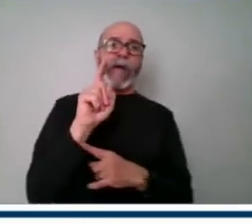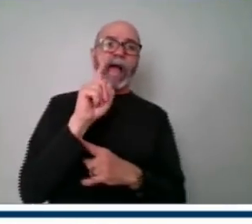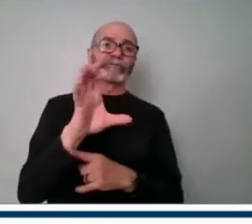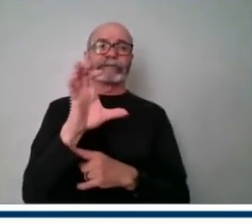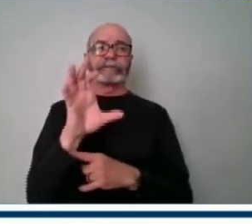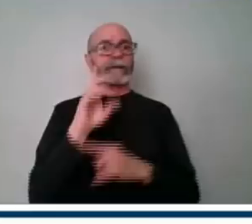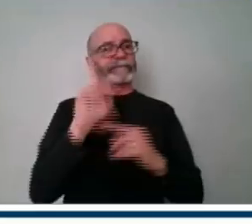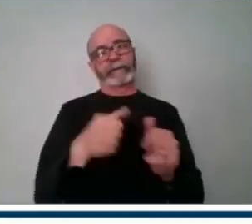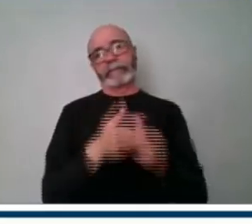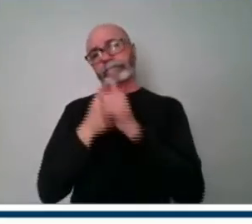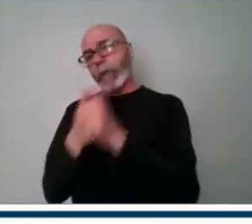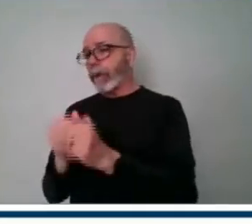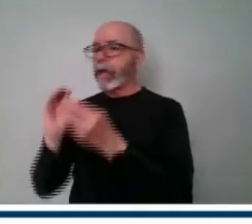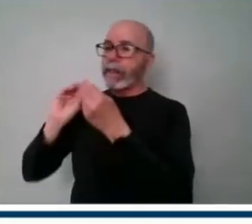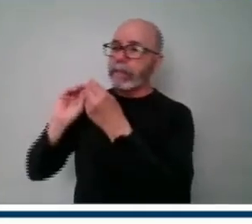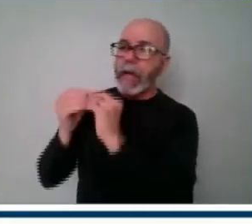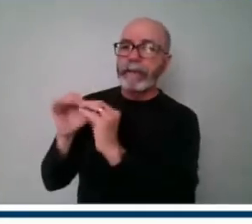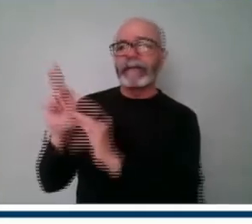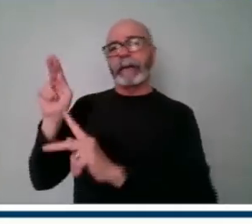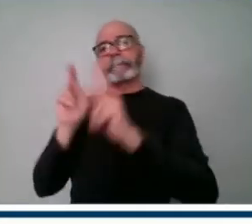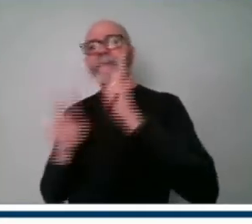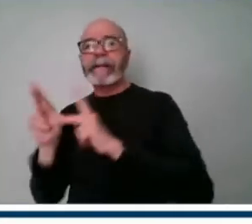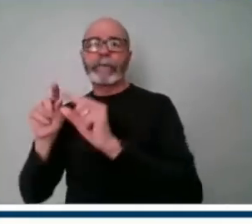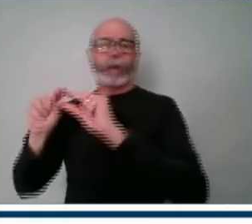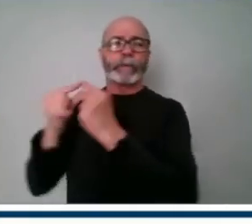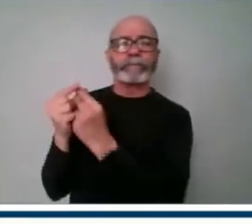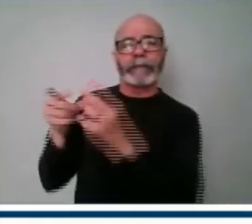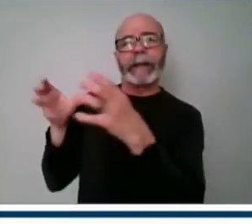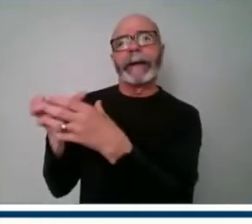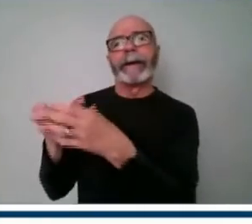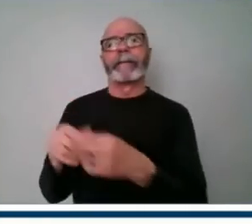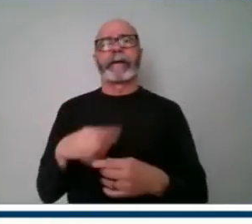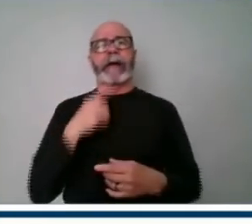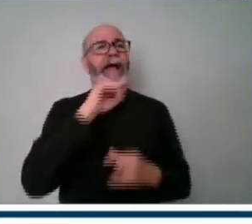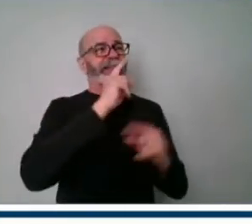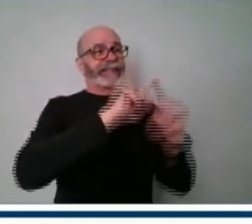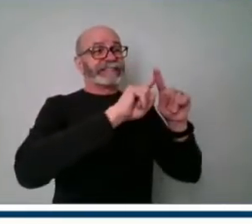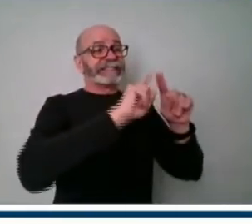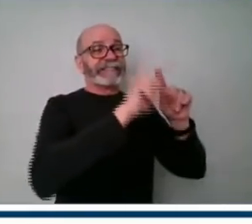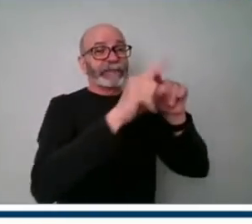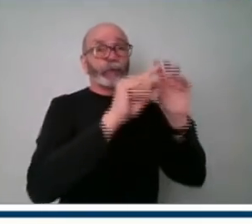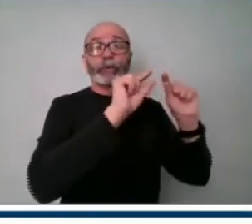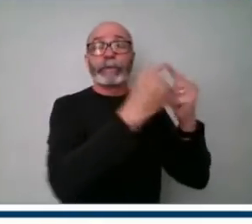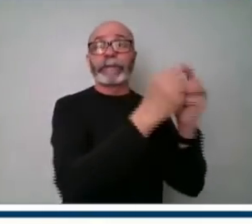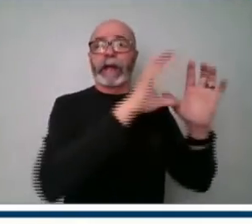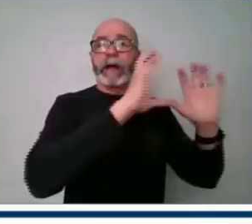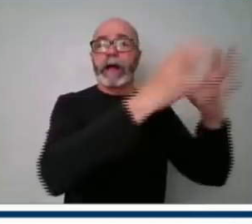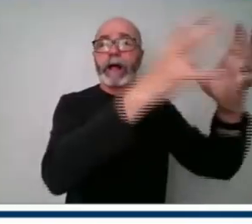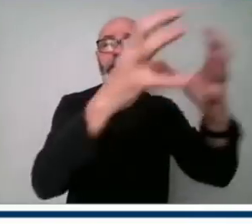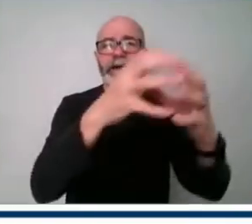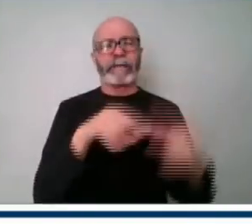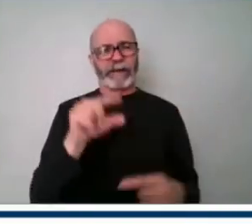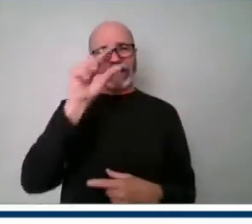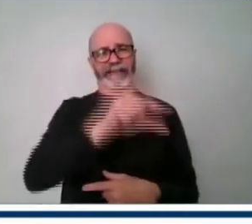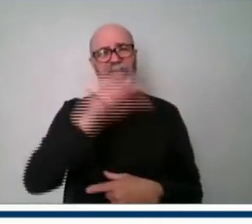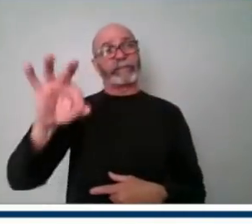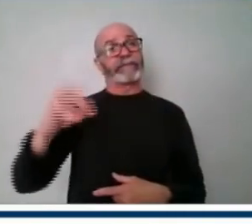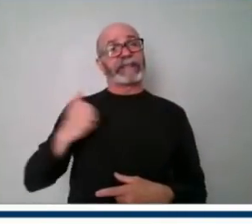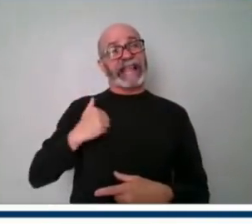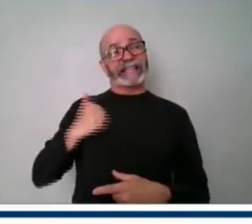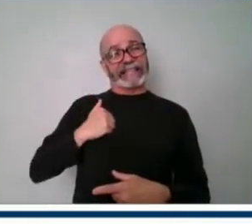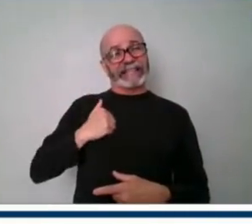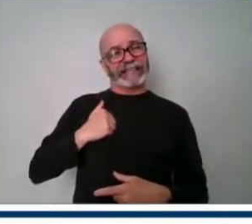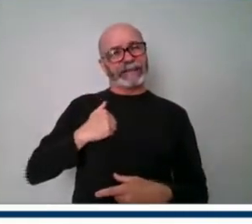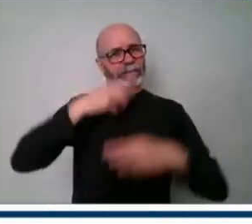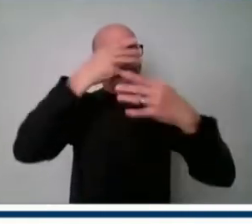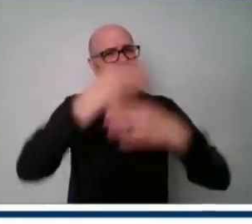number of people who have been vaccinated, not the doses. The Government of Canada site also using